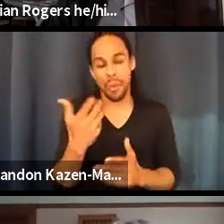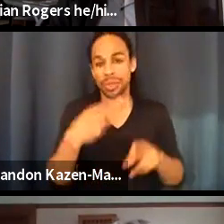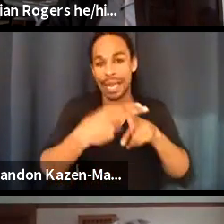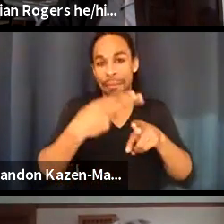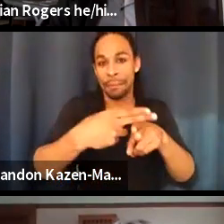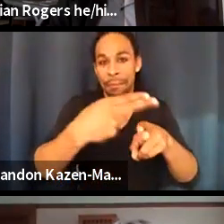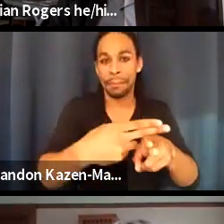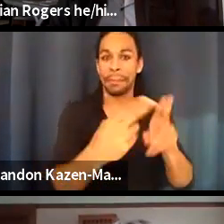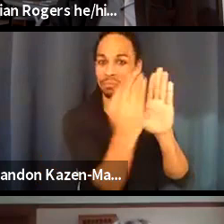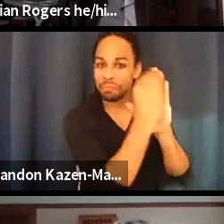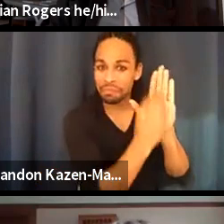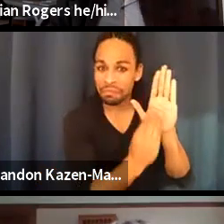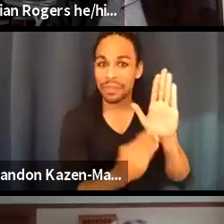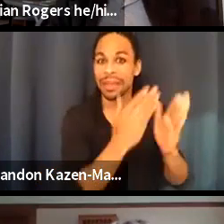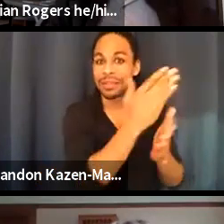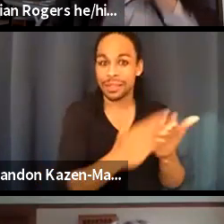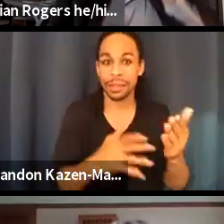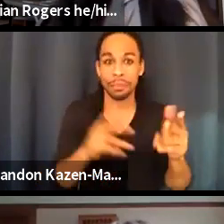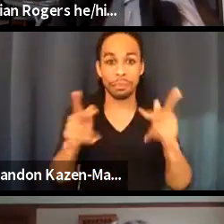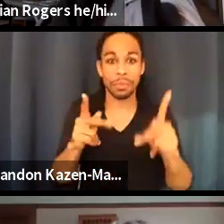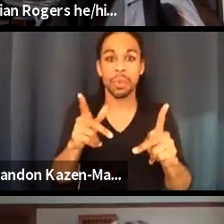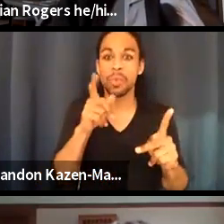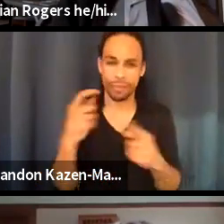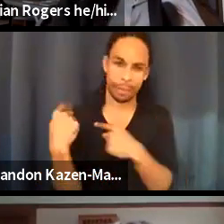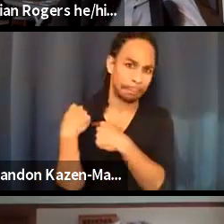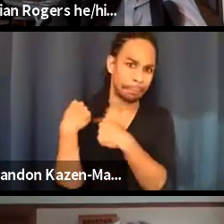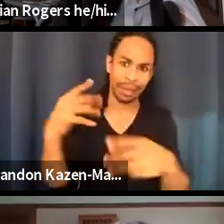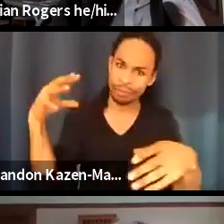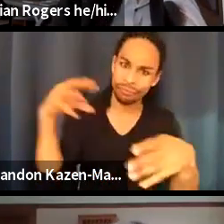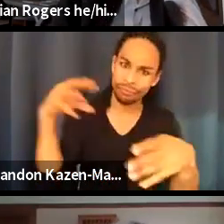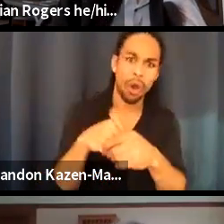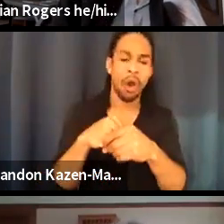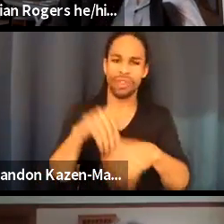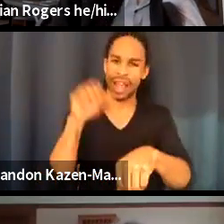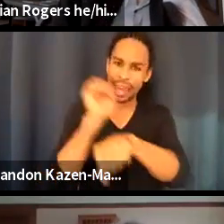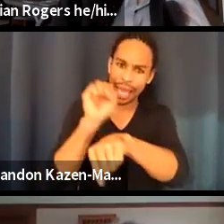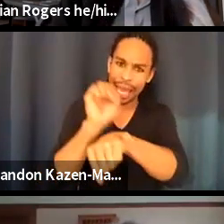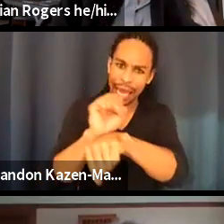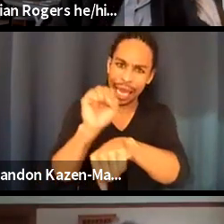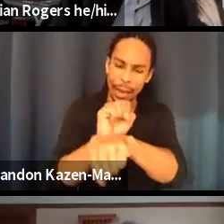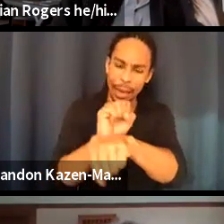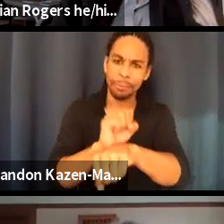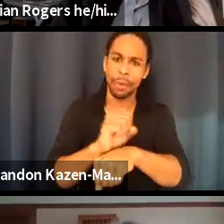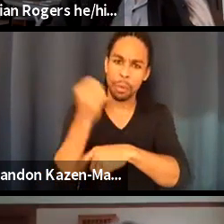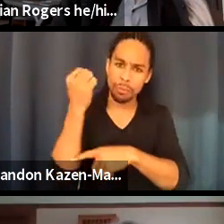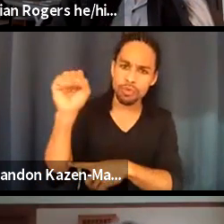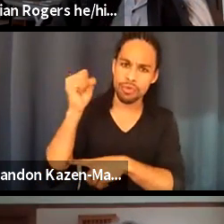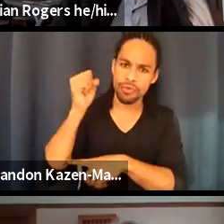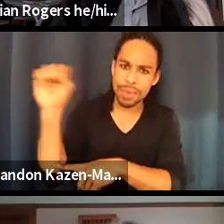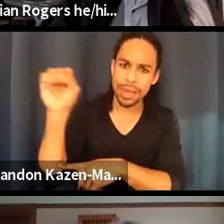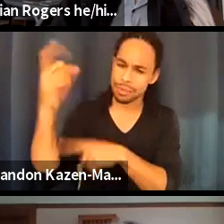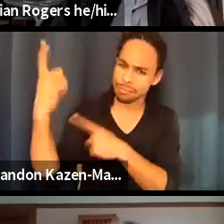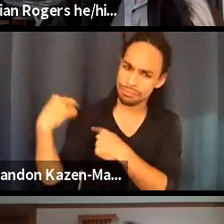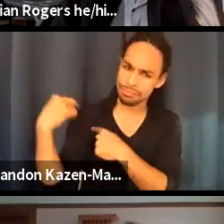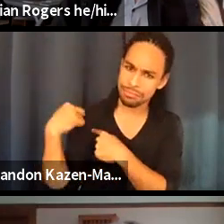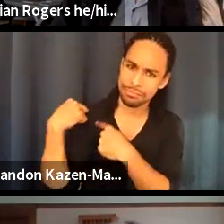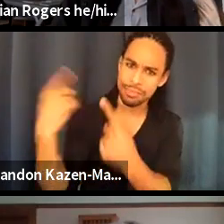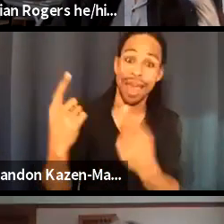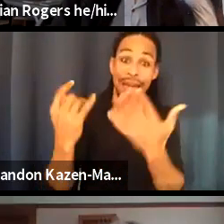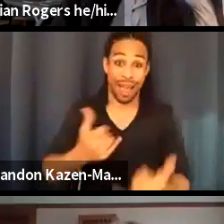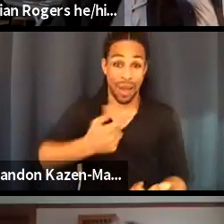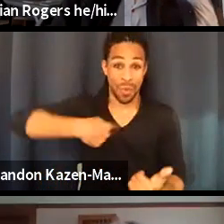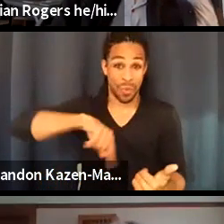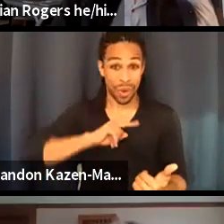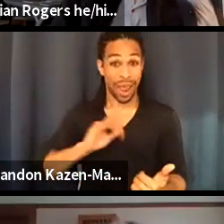part of the various labor movements that we now find ourselves called to be a part of as